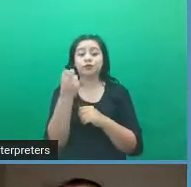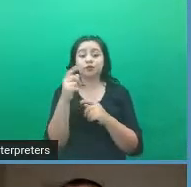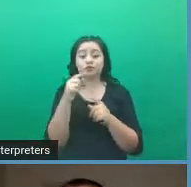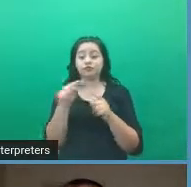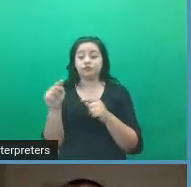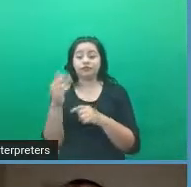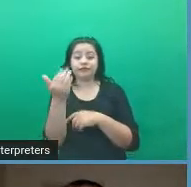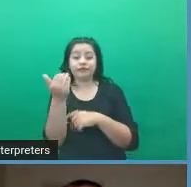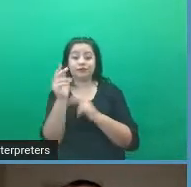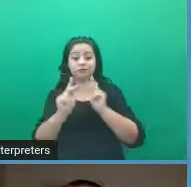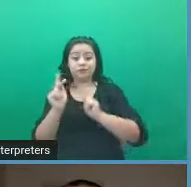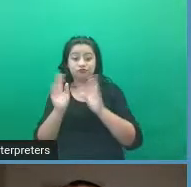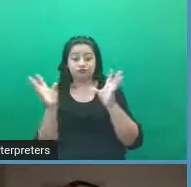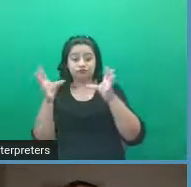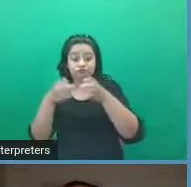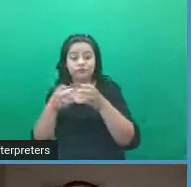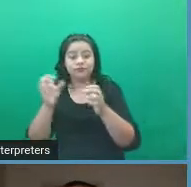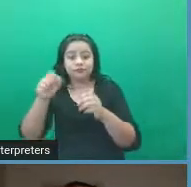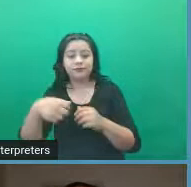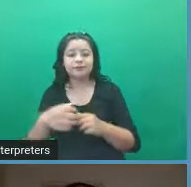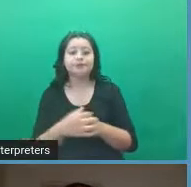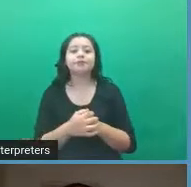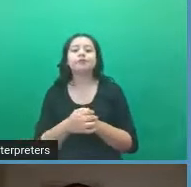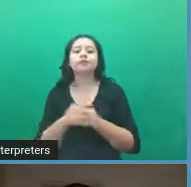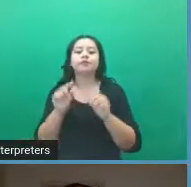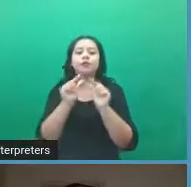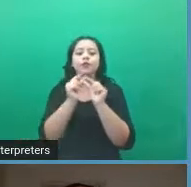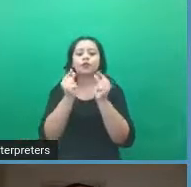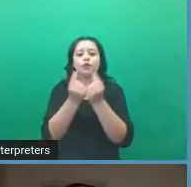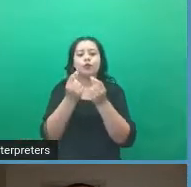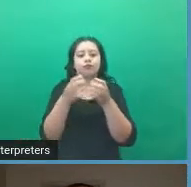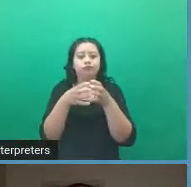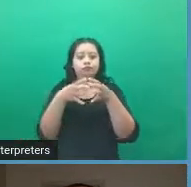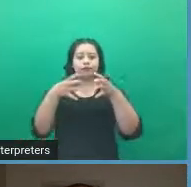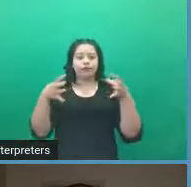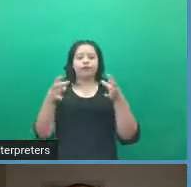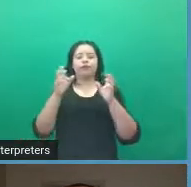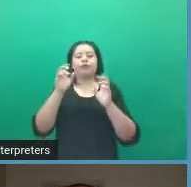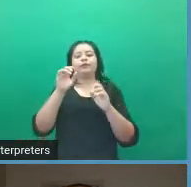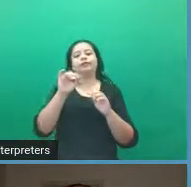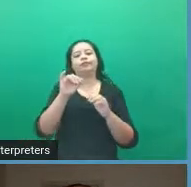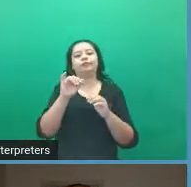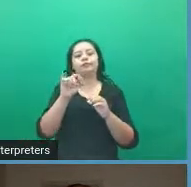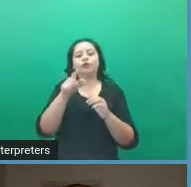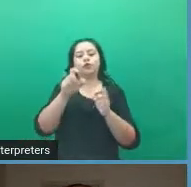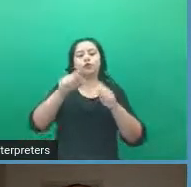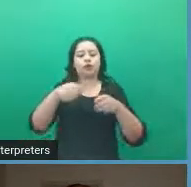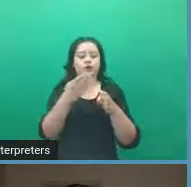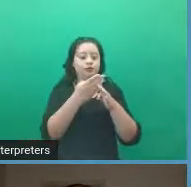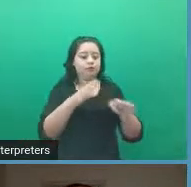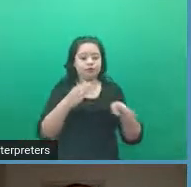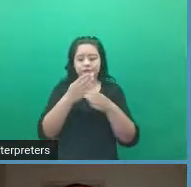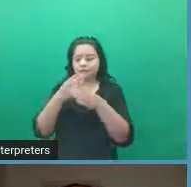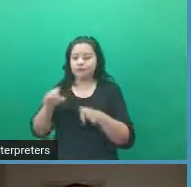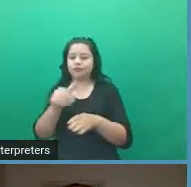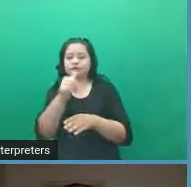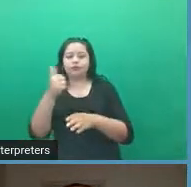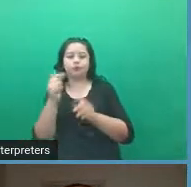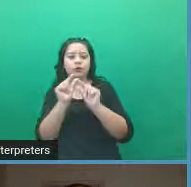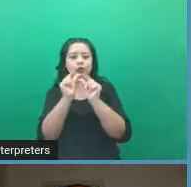15 participants. If your group is larger than 15, then they arrange to break those into other breakout